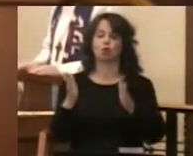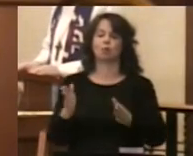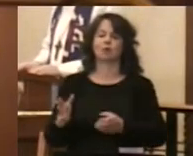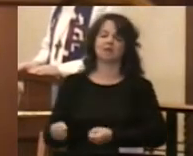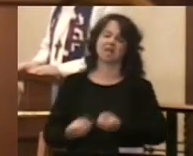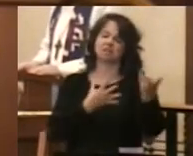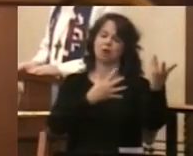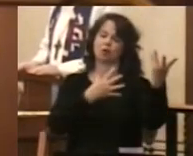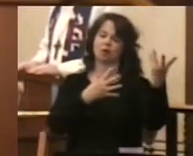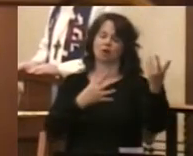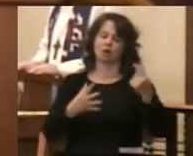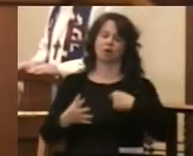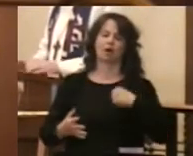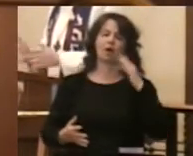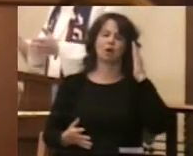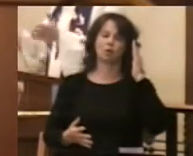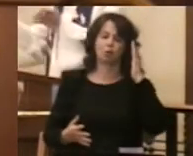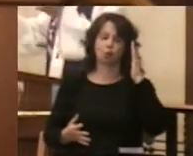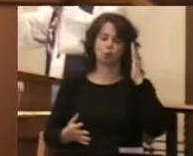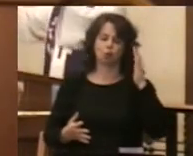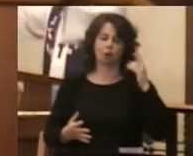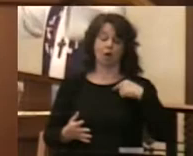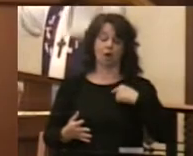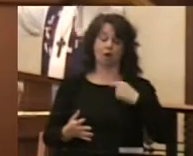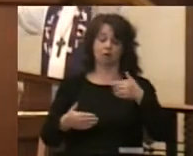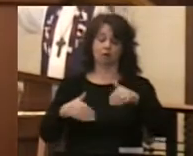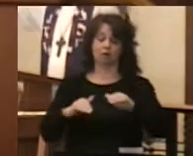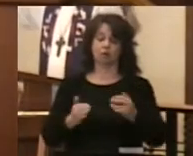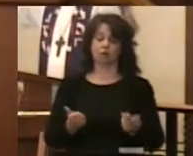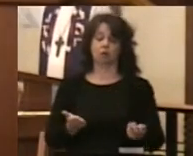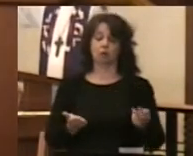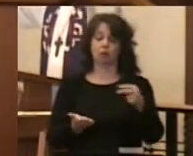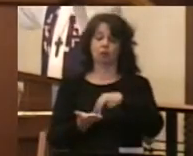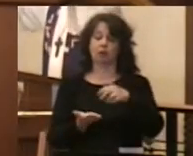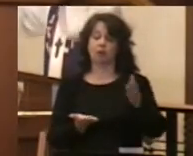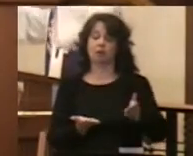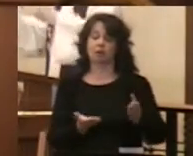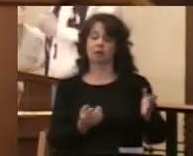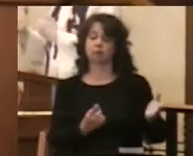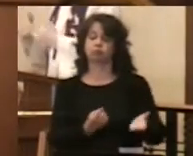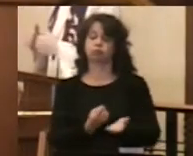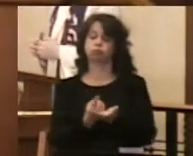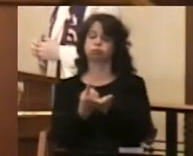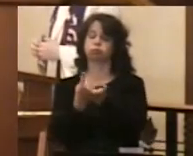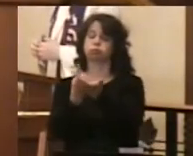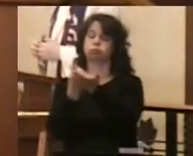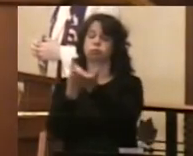out, and I, when I am lifted up from the earth, will draw all people to myself.